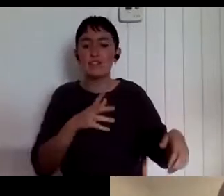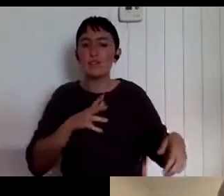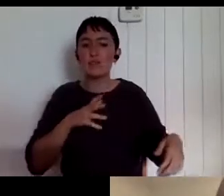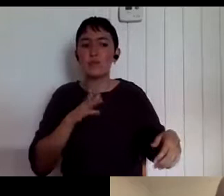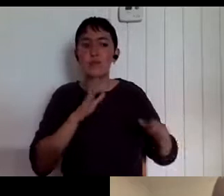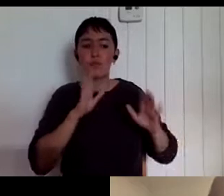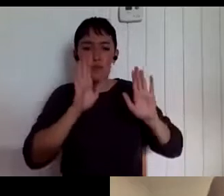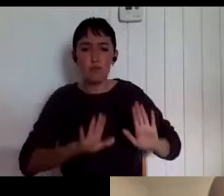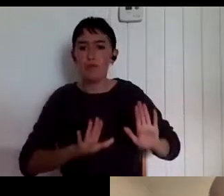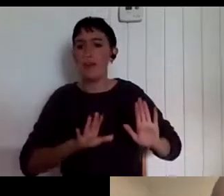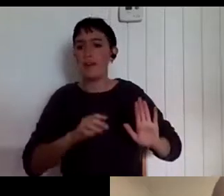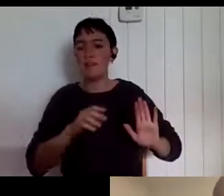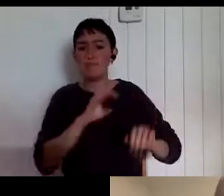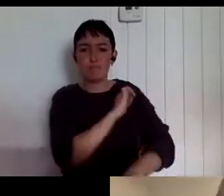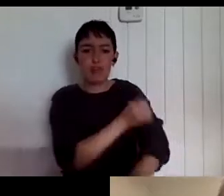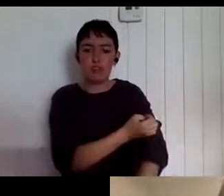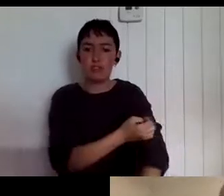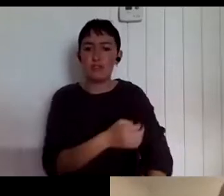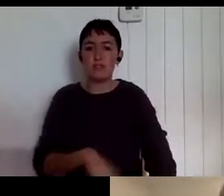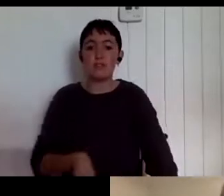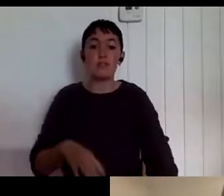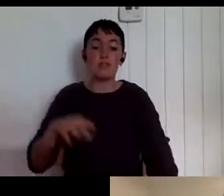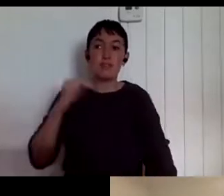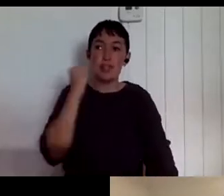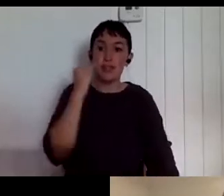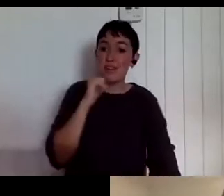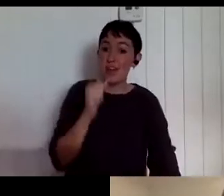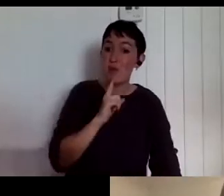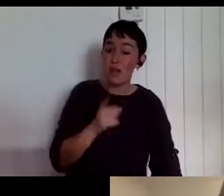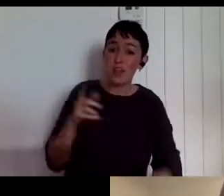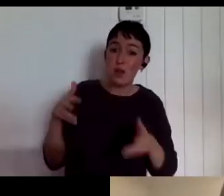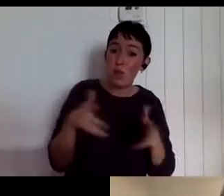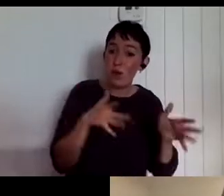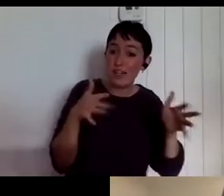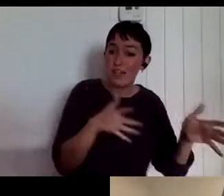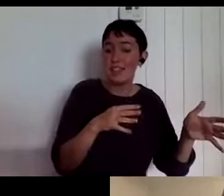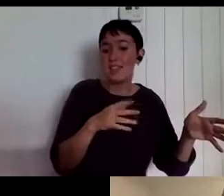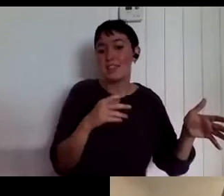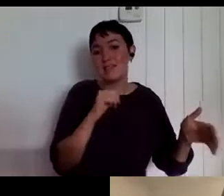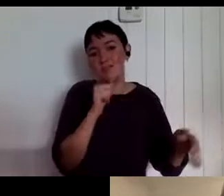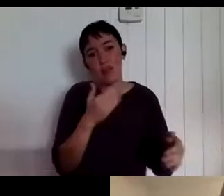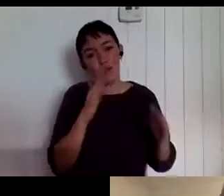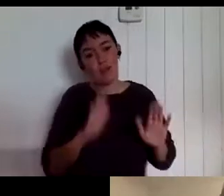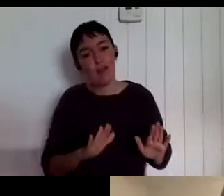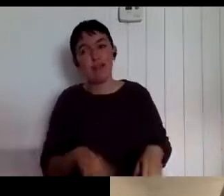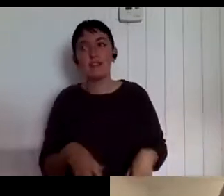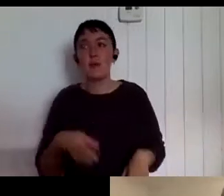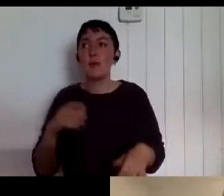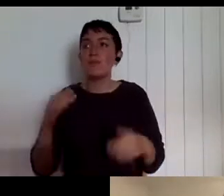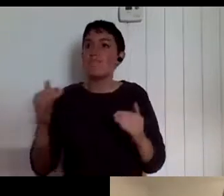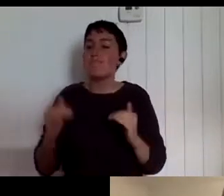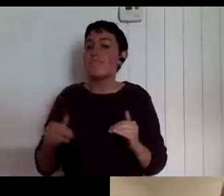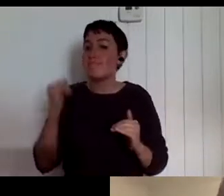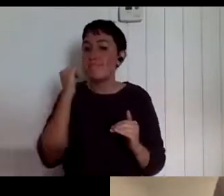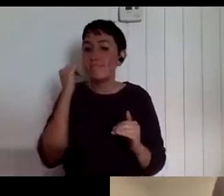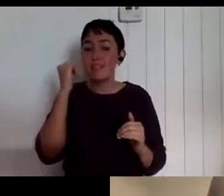is a great form of energy, but if it doesn't sun, if it's, you know, if it rains all the time, if you're in Seattle, or I think we have people from British Columbia and it rains a lot there, you